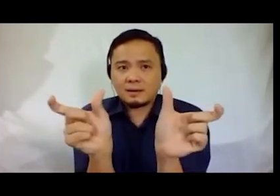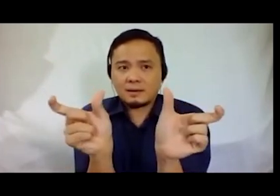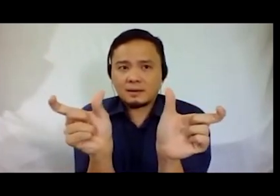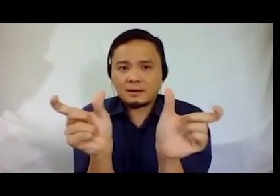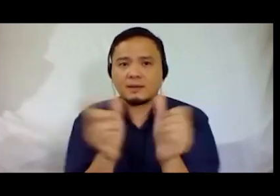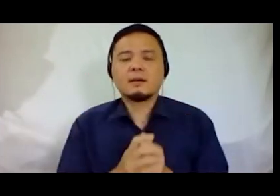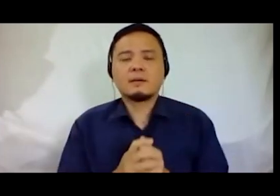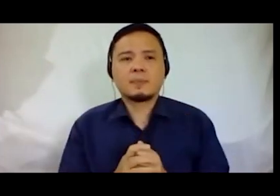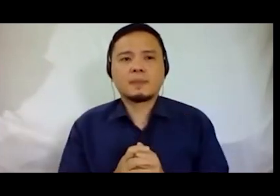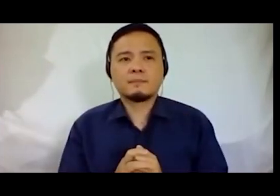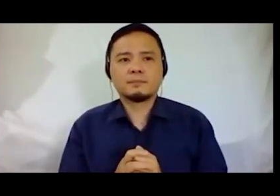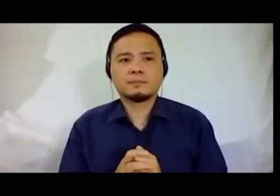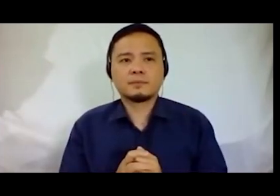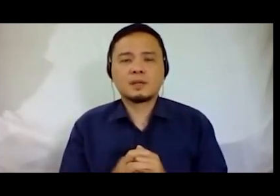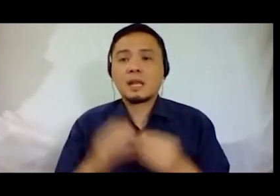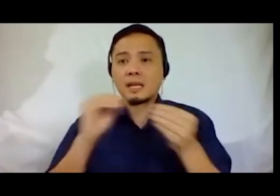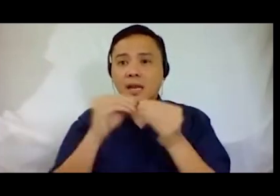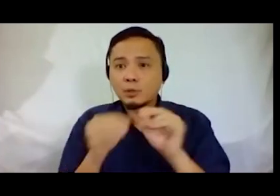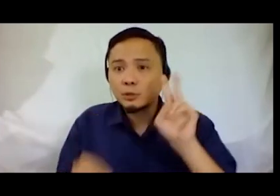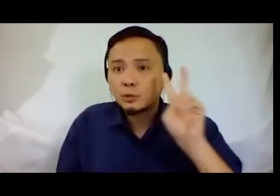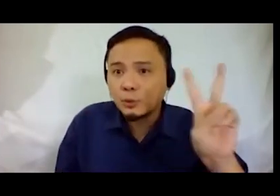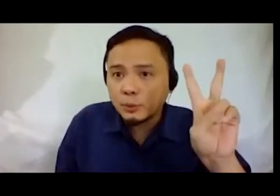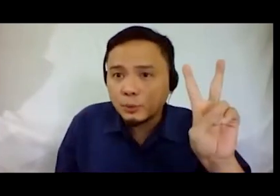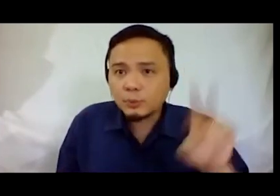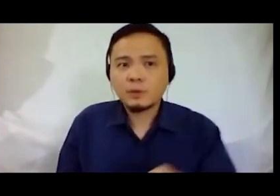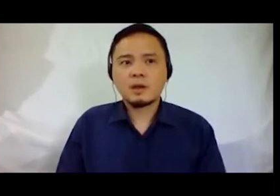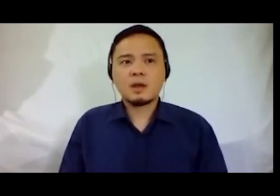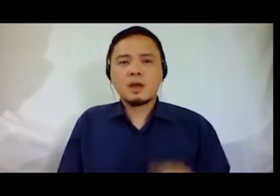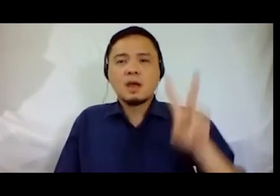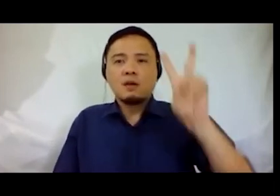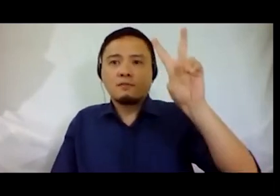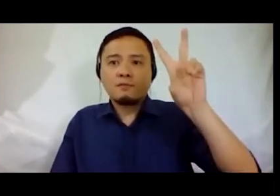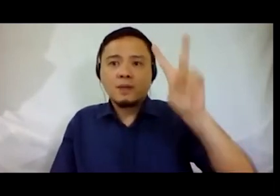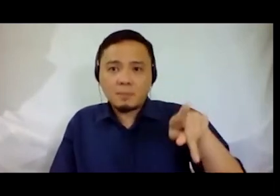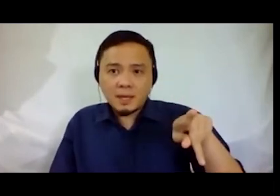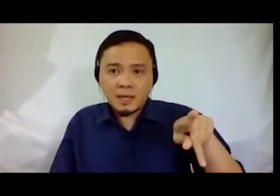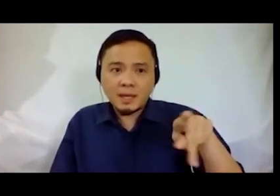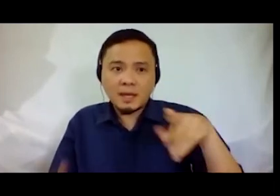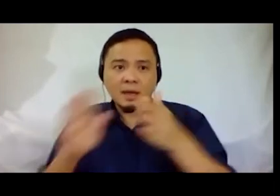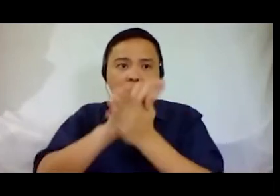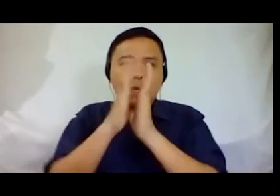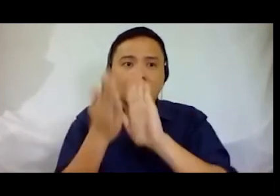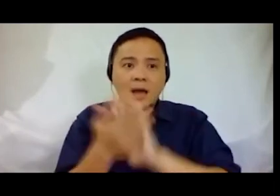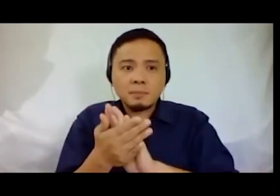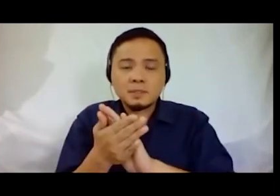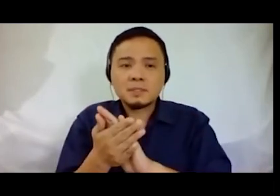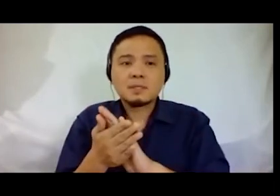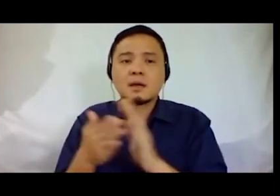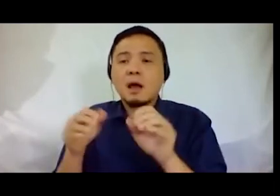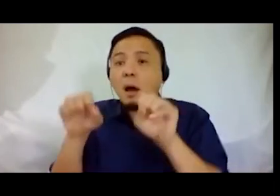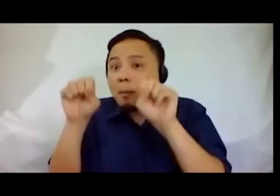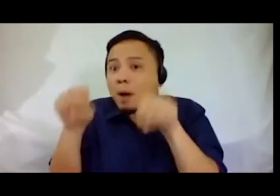Then NP rule 2. VP becomes optional NP2 plus verb.